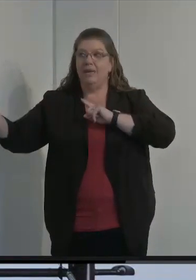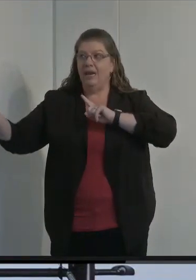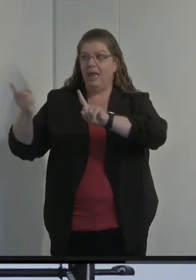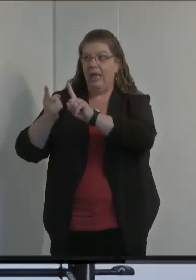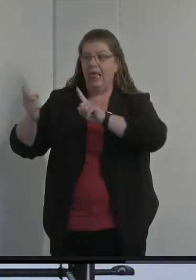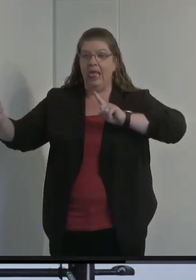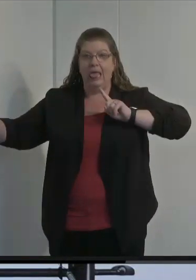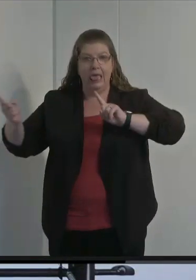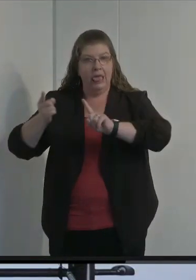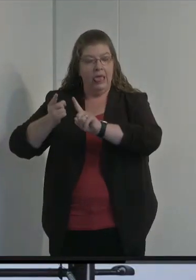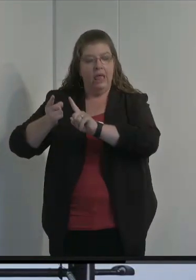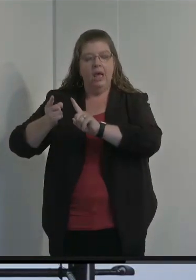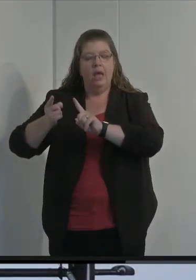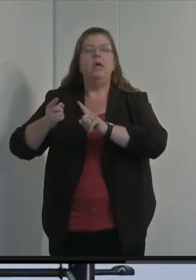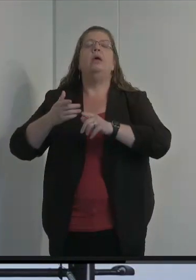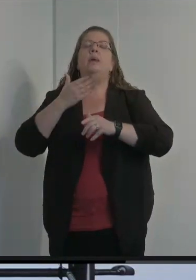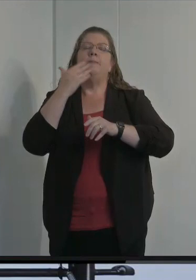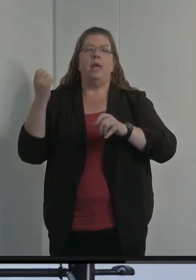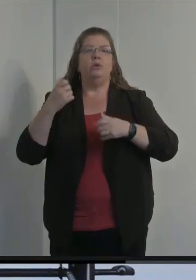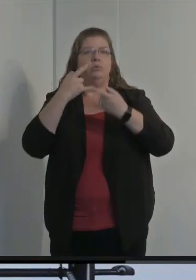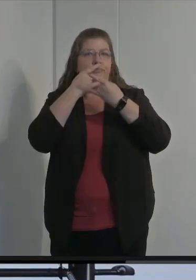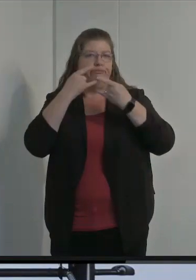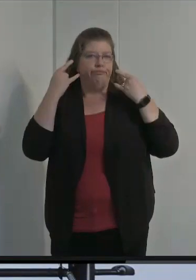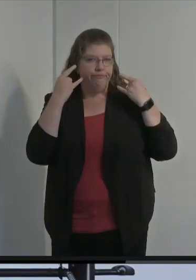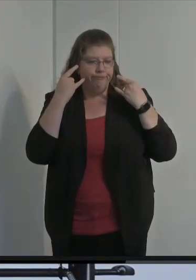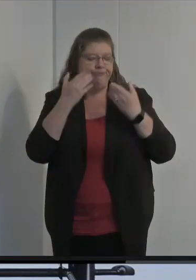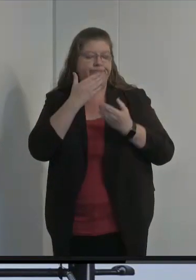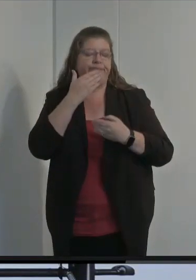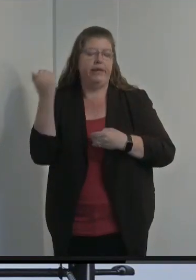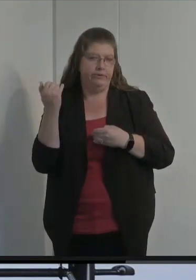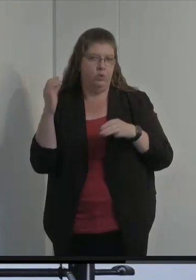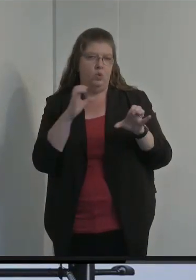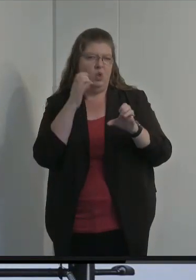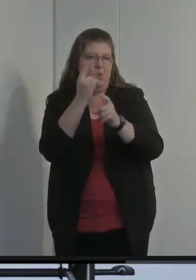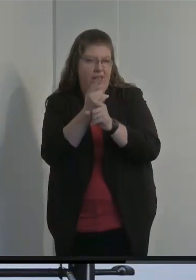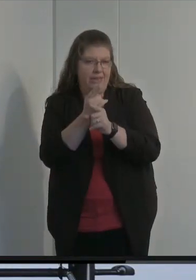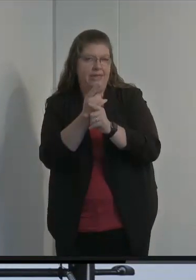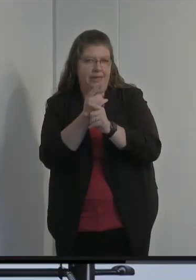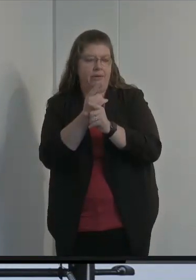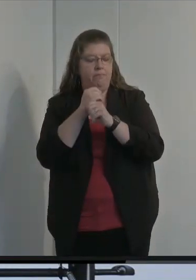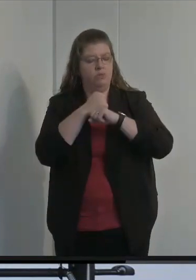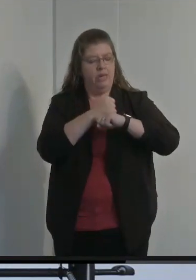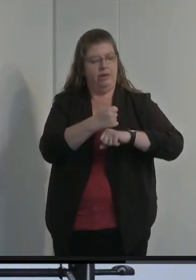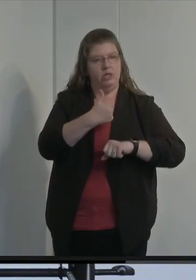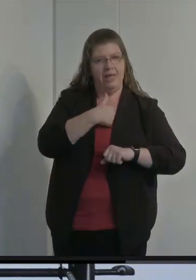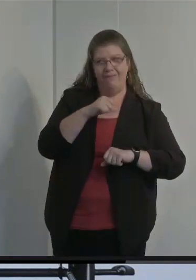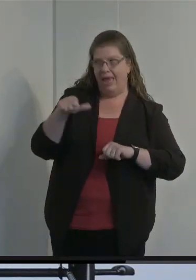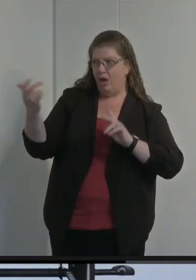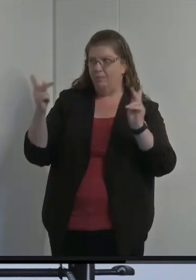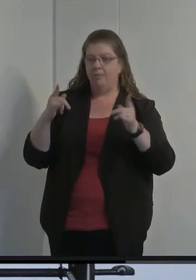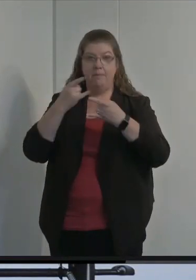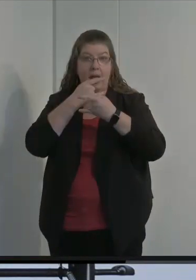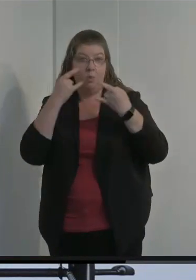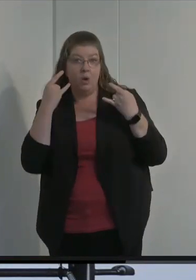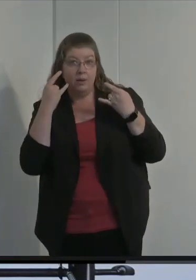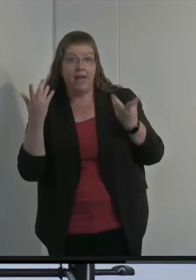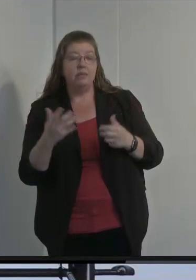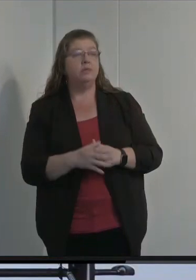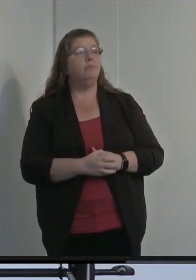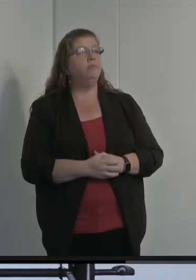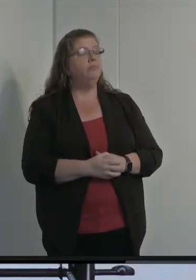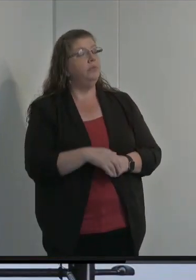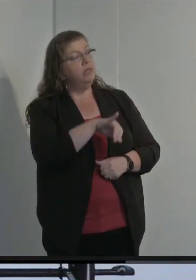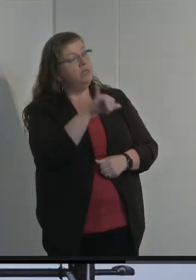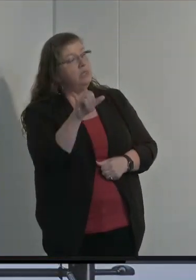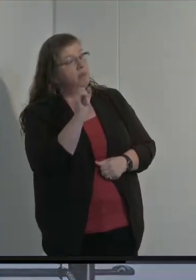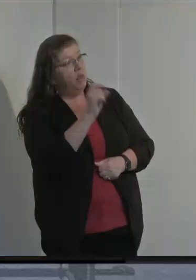somebody, take the protective stance of doing the right thing, protecting yourself and others by wearing a mask. Similar to that,